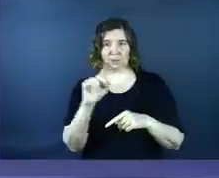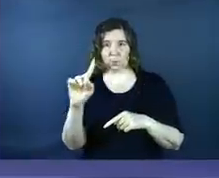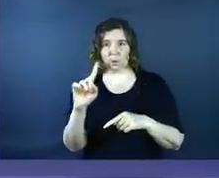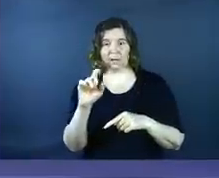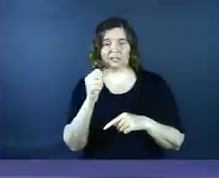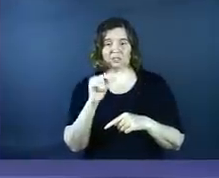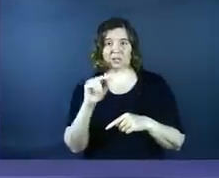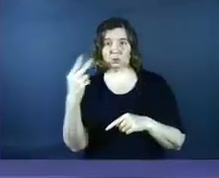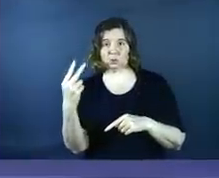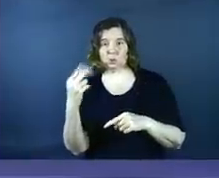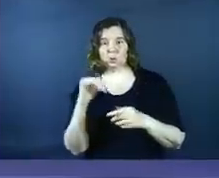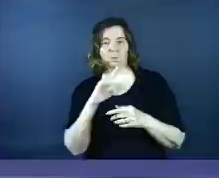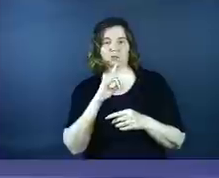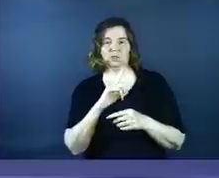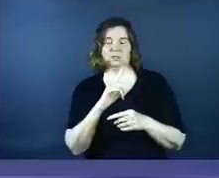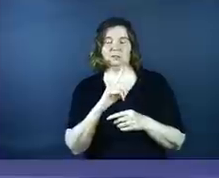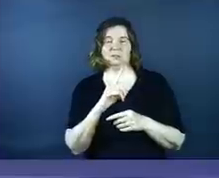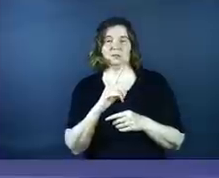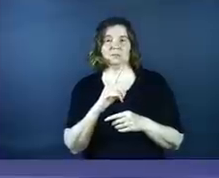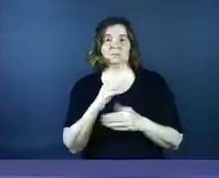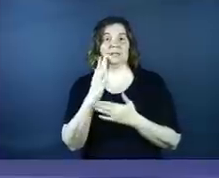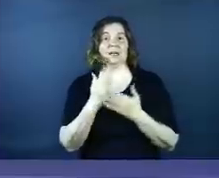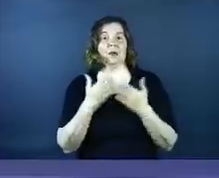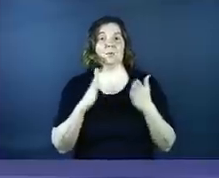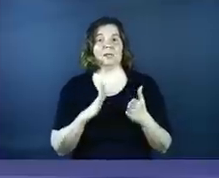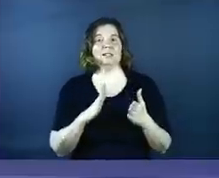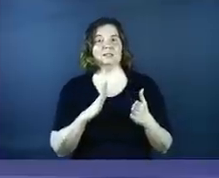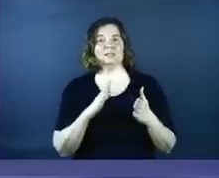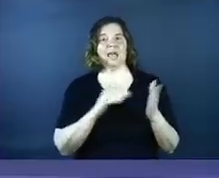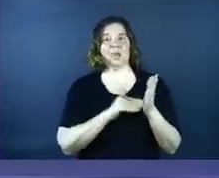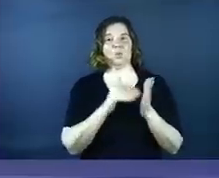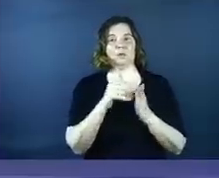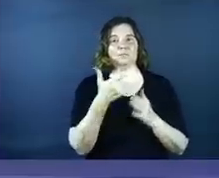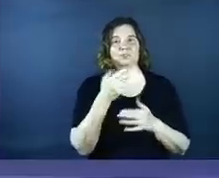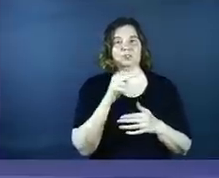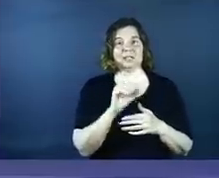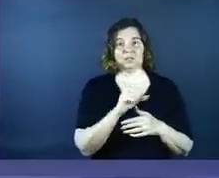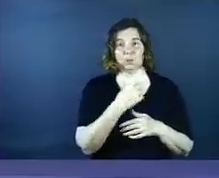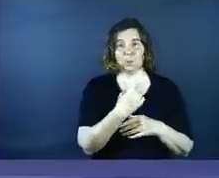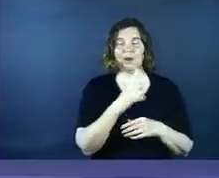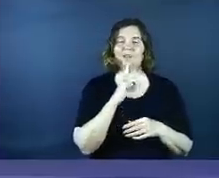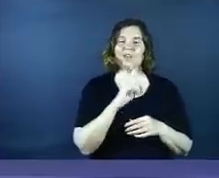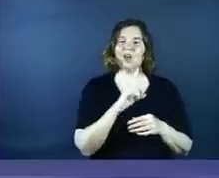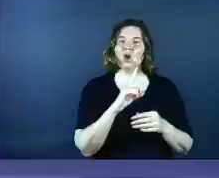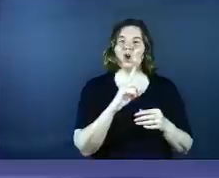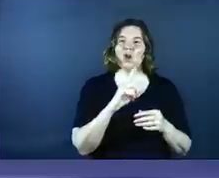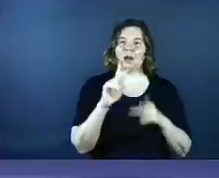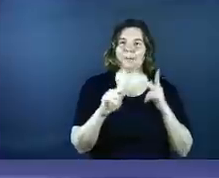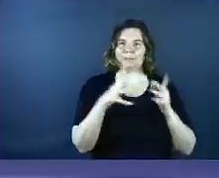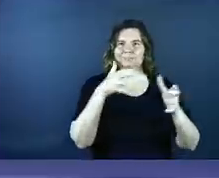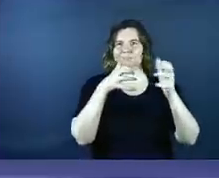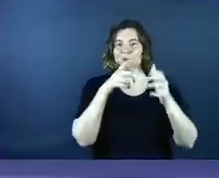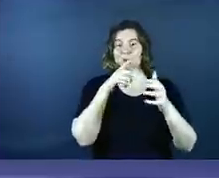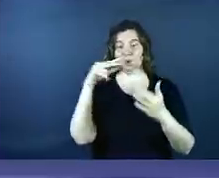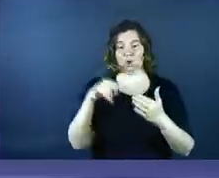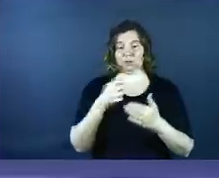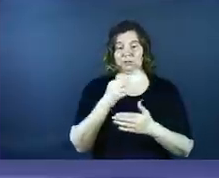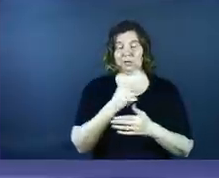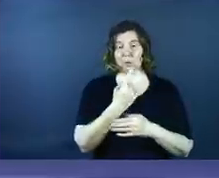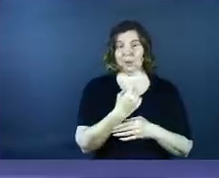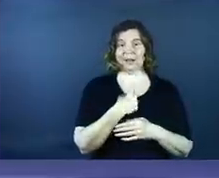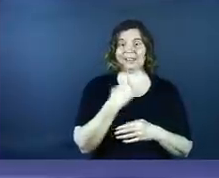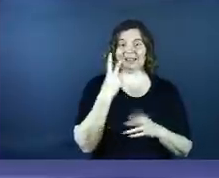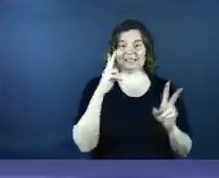and Genesis 2, which is in some ways a repeat of Genesis 1. There are scholars that look at Genesis 1 and they